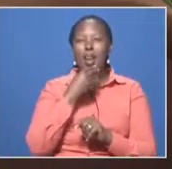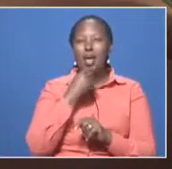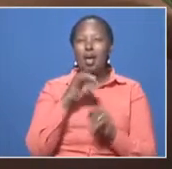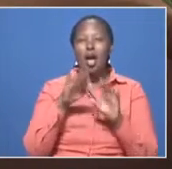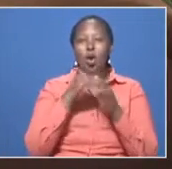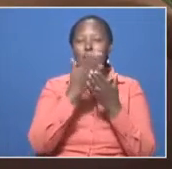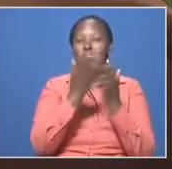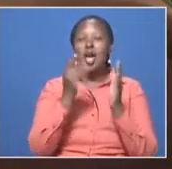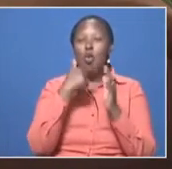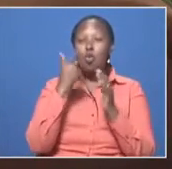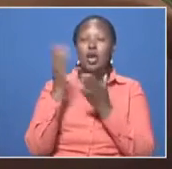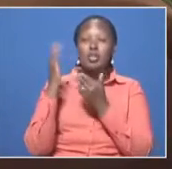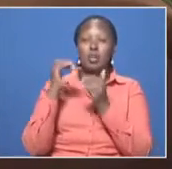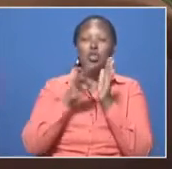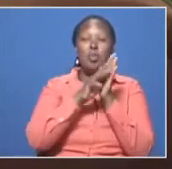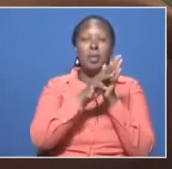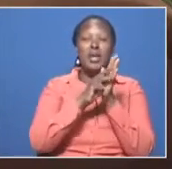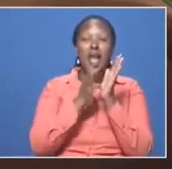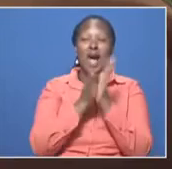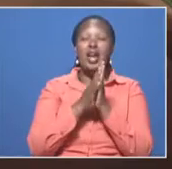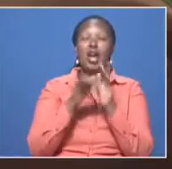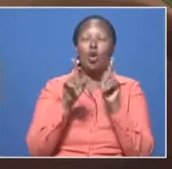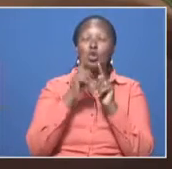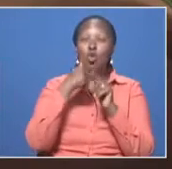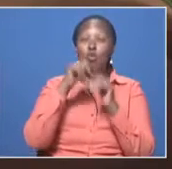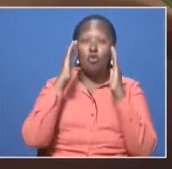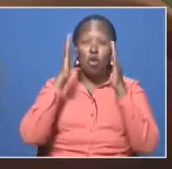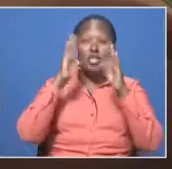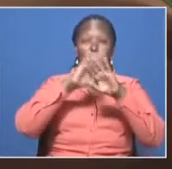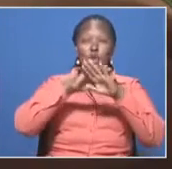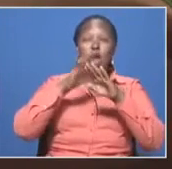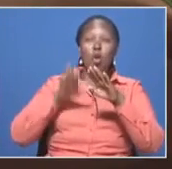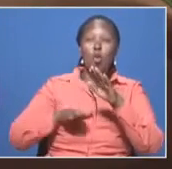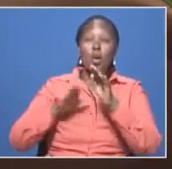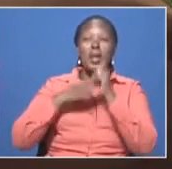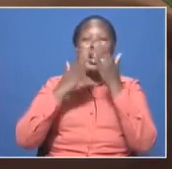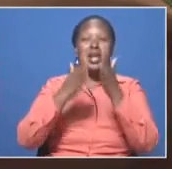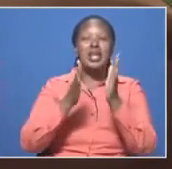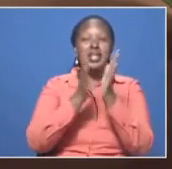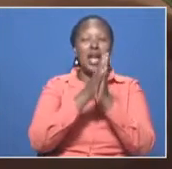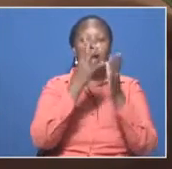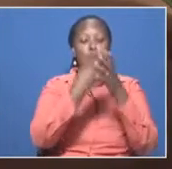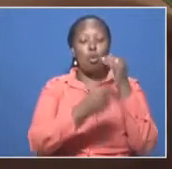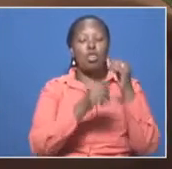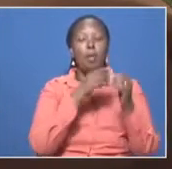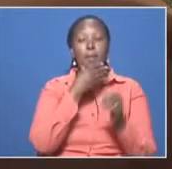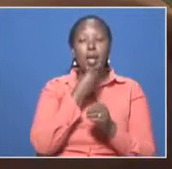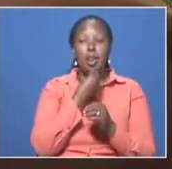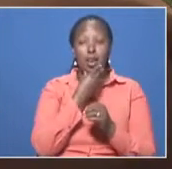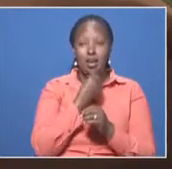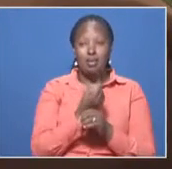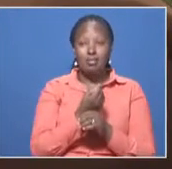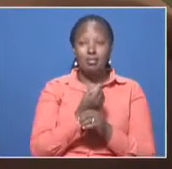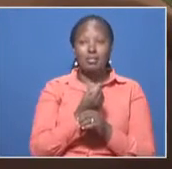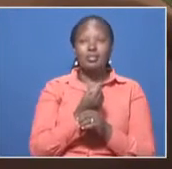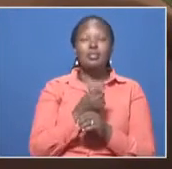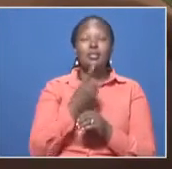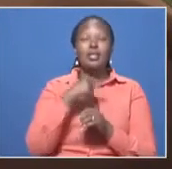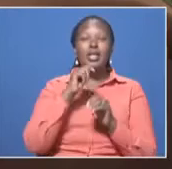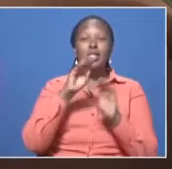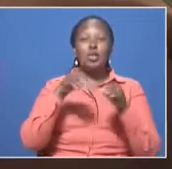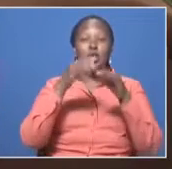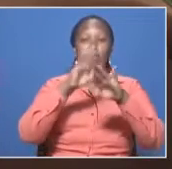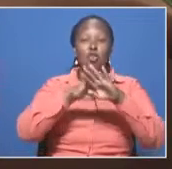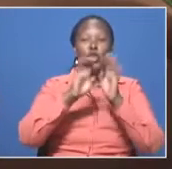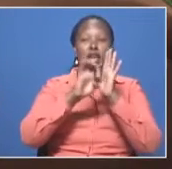who need to be mentored and who look up to women leaders and both male leaders. So let us try and give good